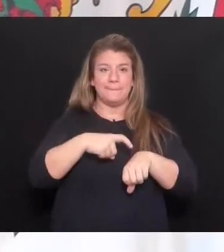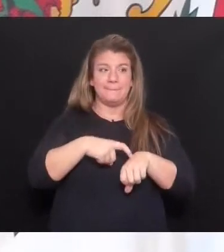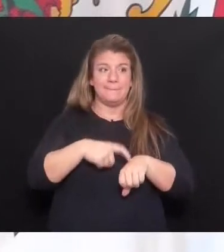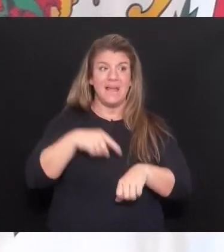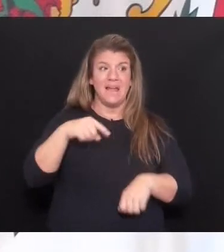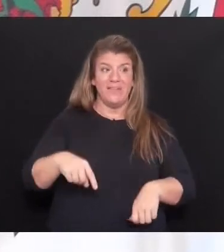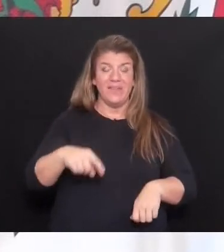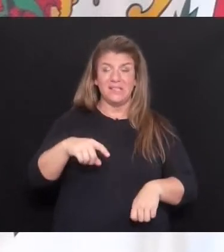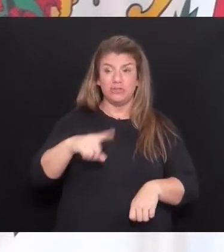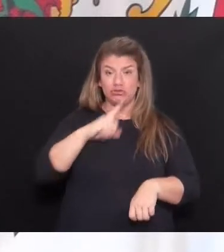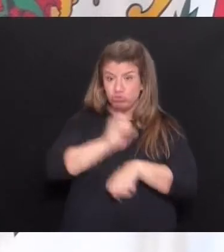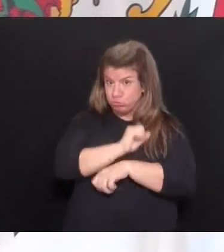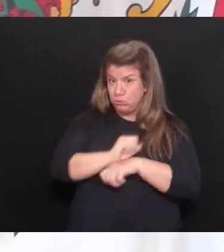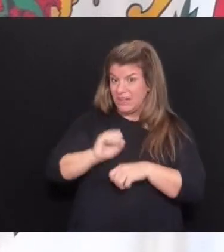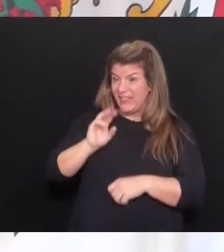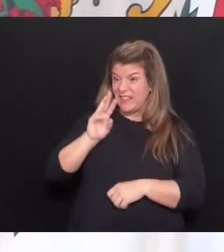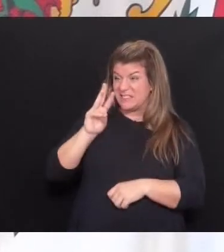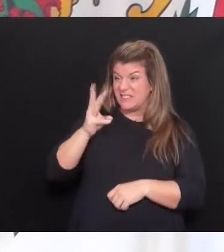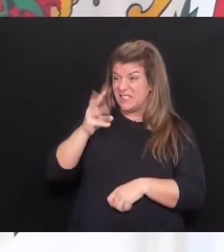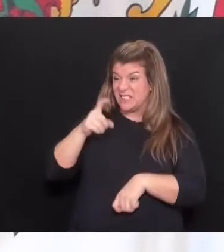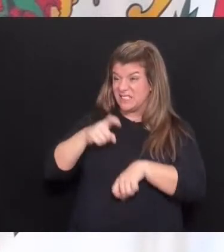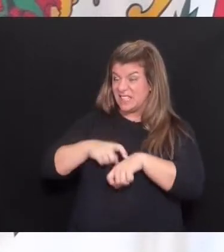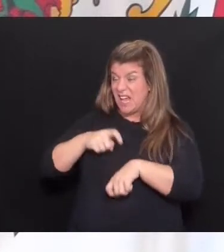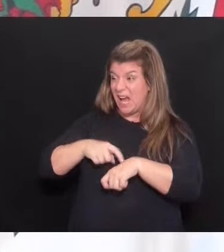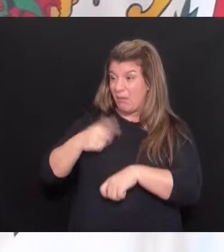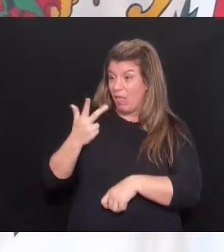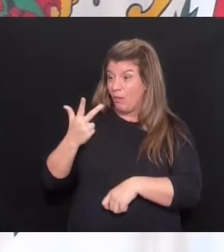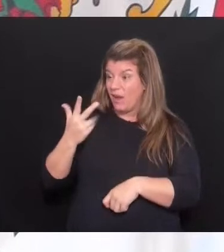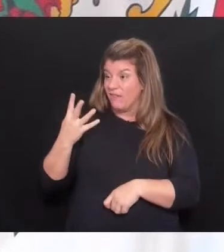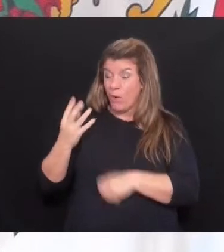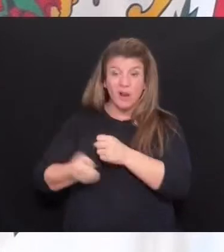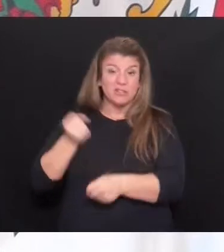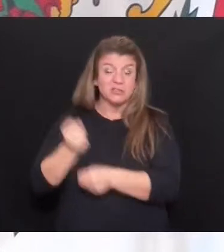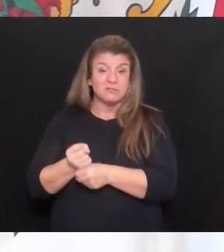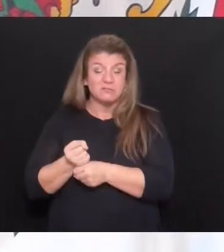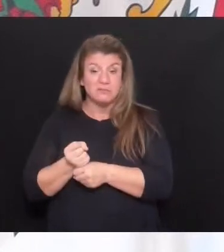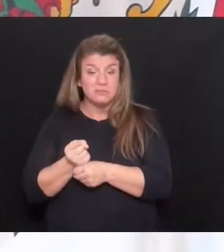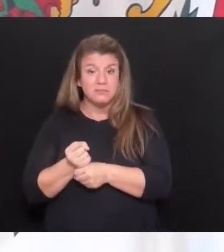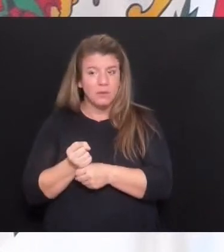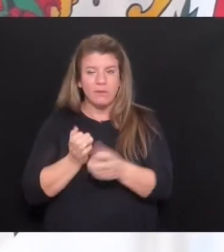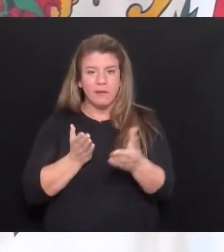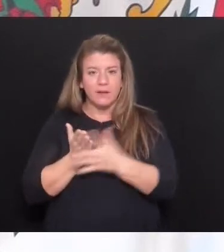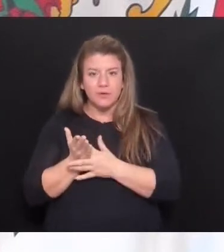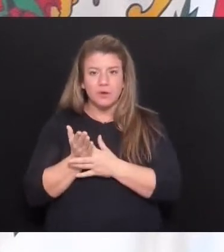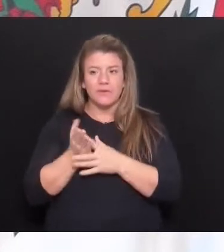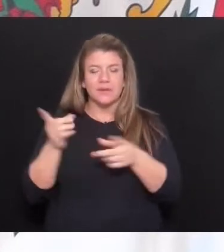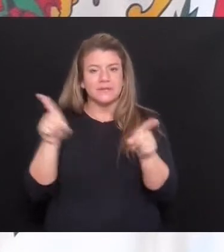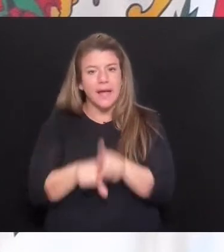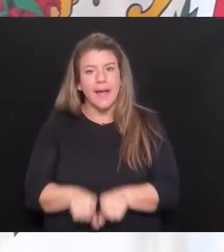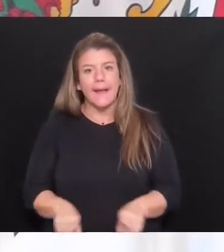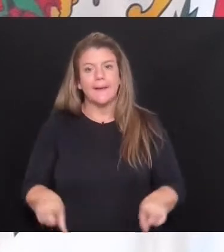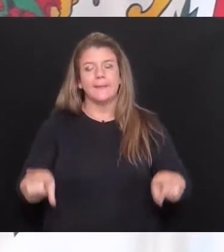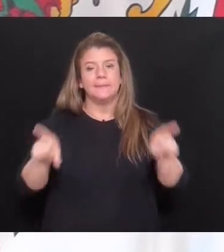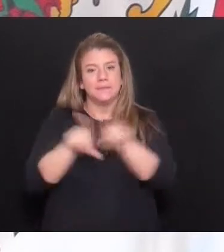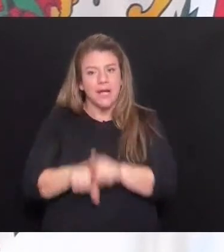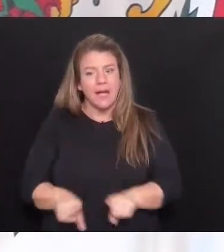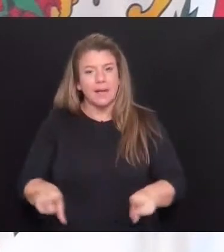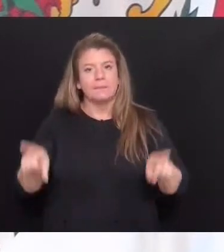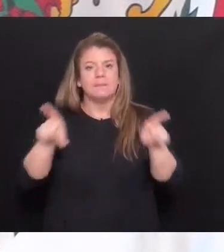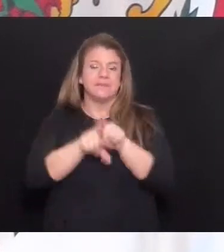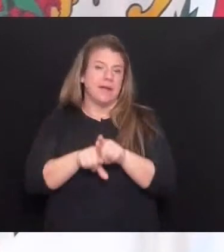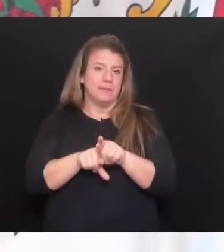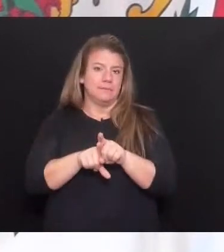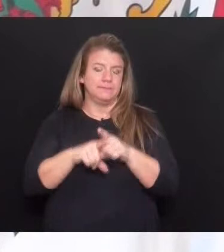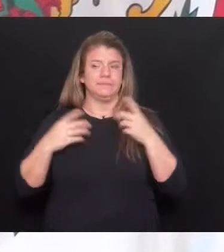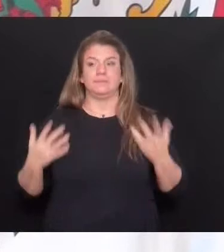is the 6th time in the last, I don't know, 3 or 4 years that we've been through the same drill. And then